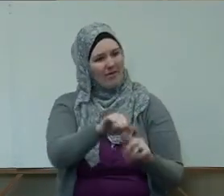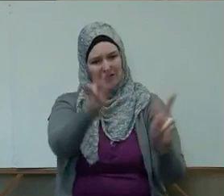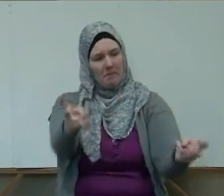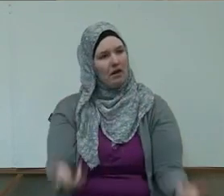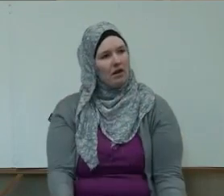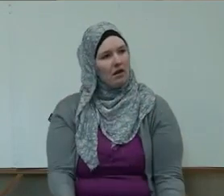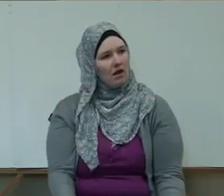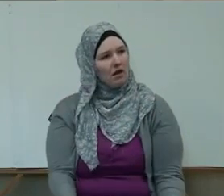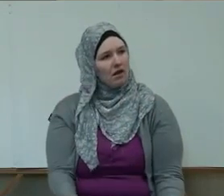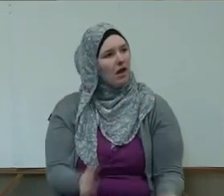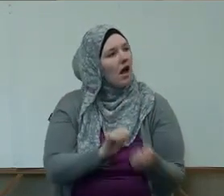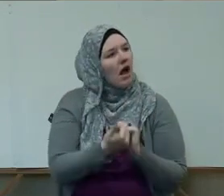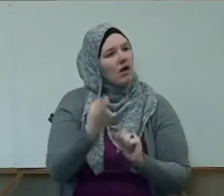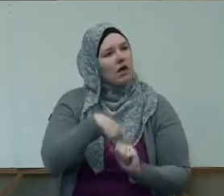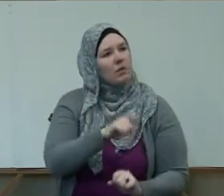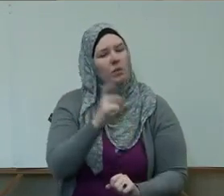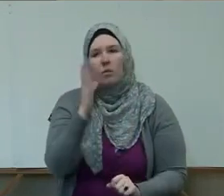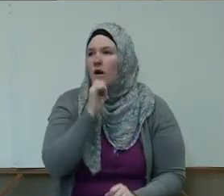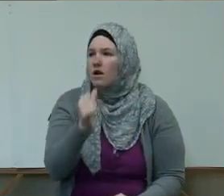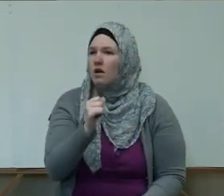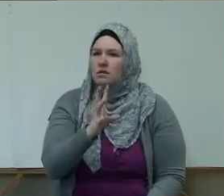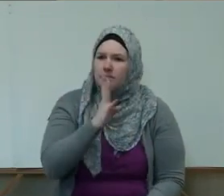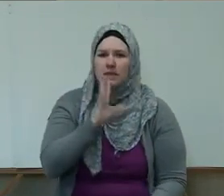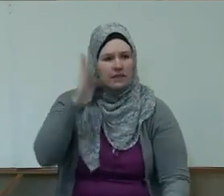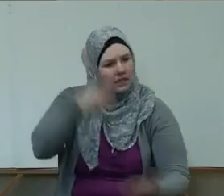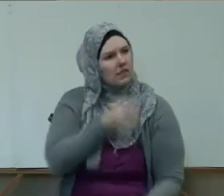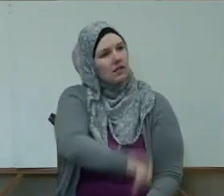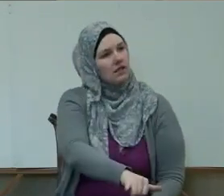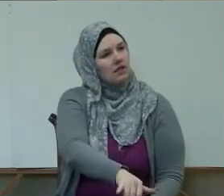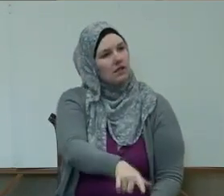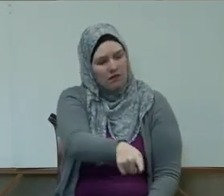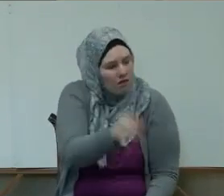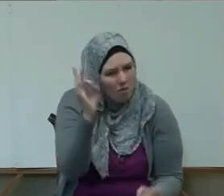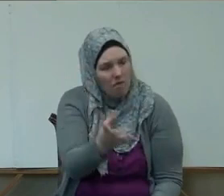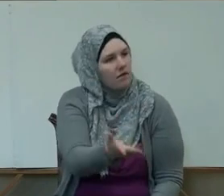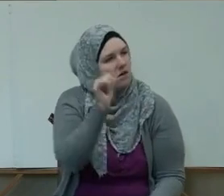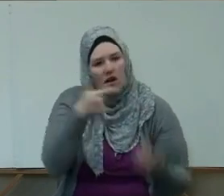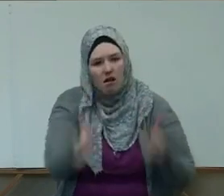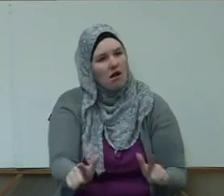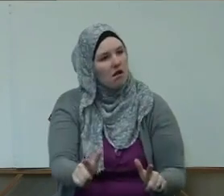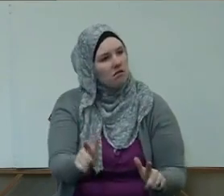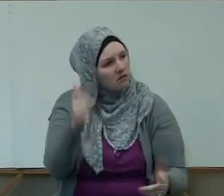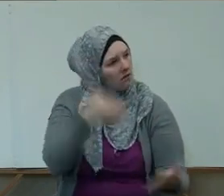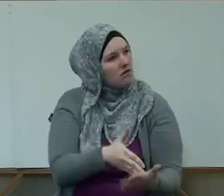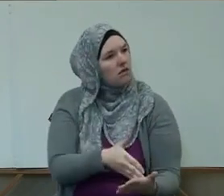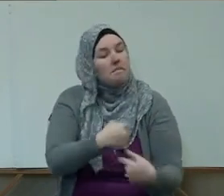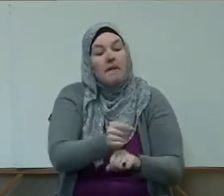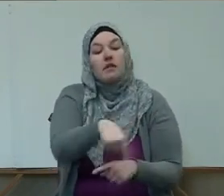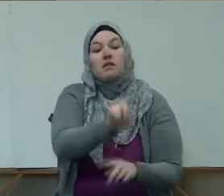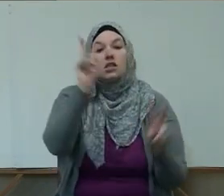How couldn't we start speaking and screaming loud as we can to make those